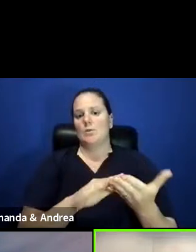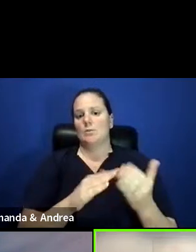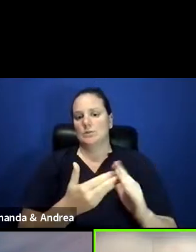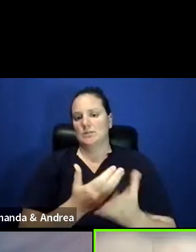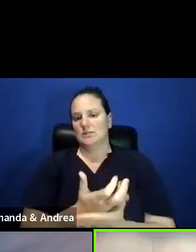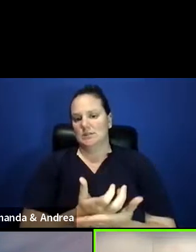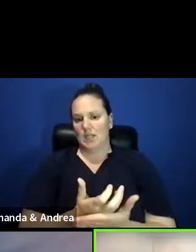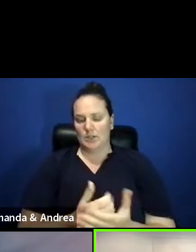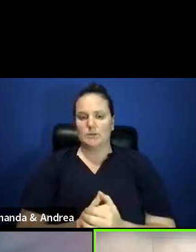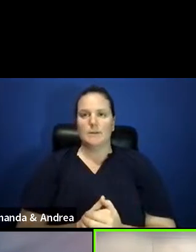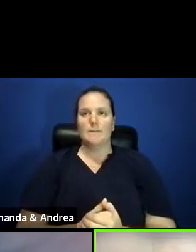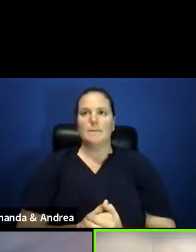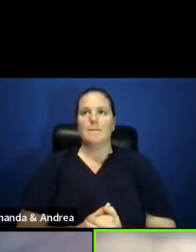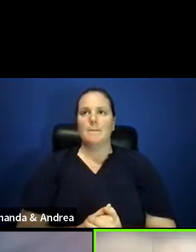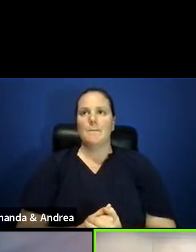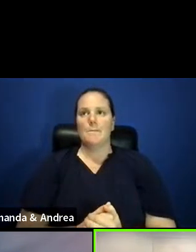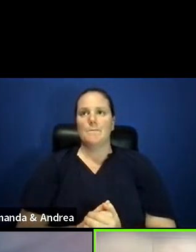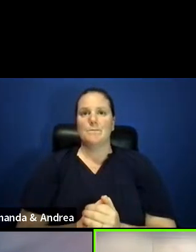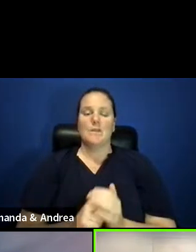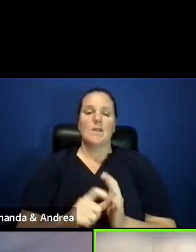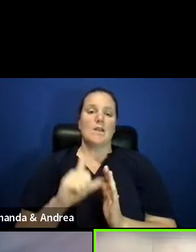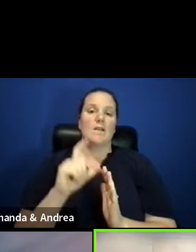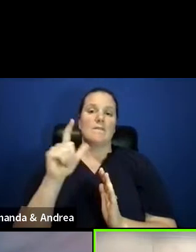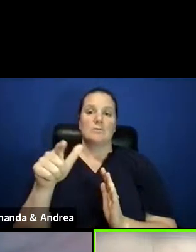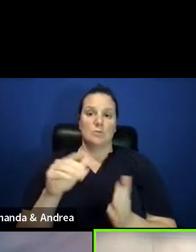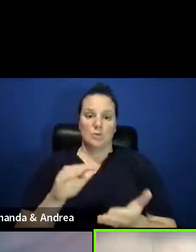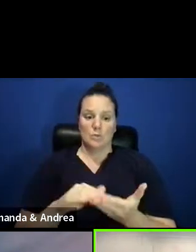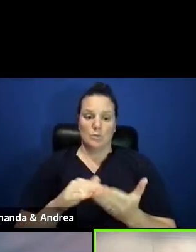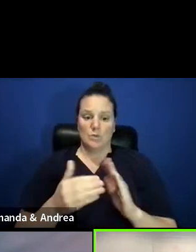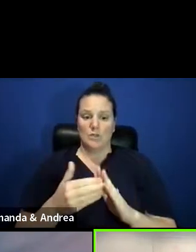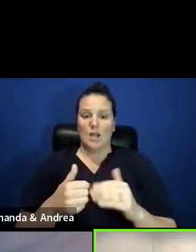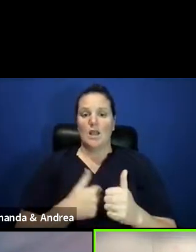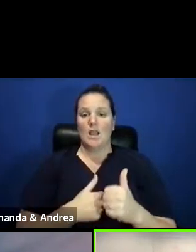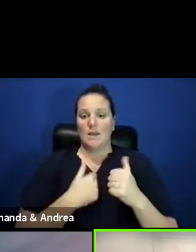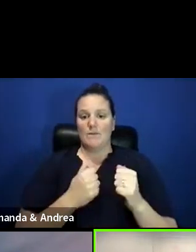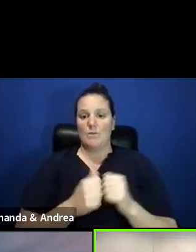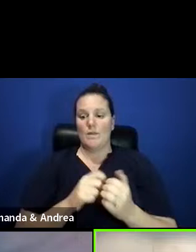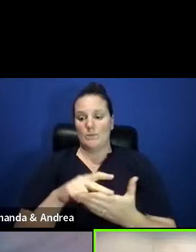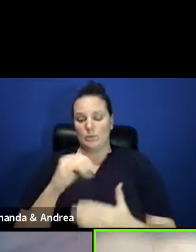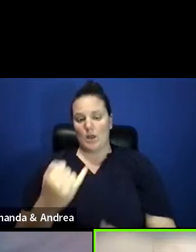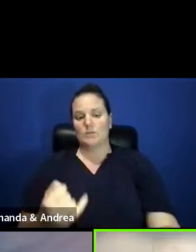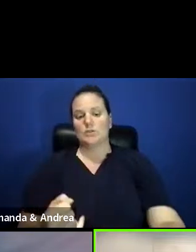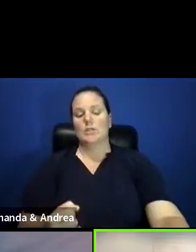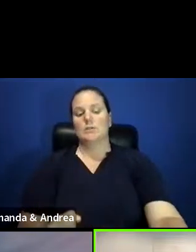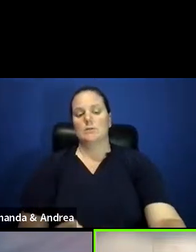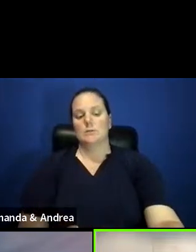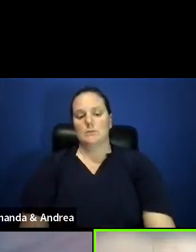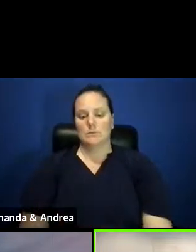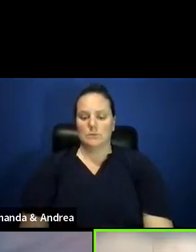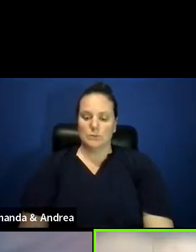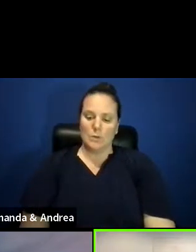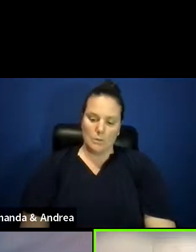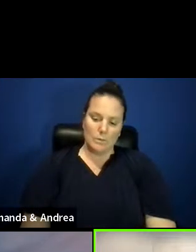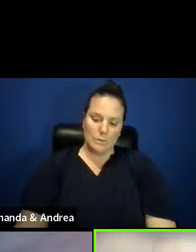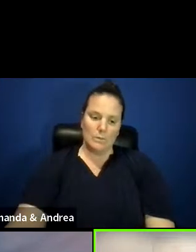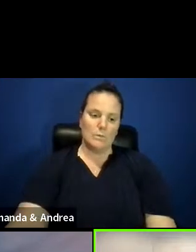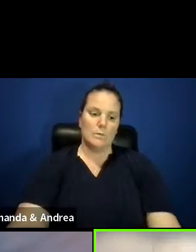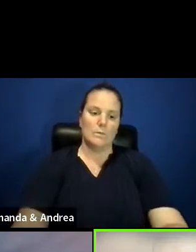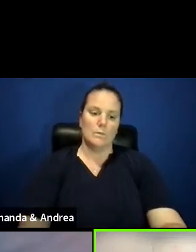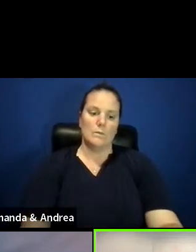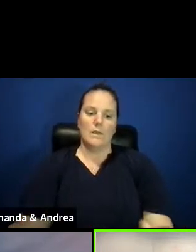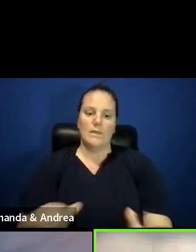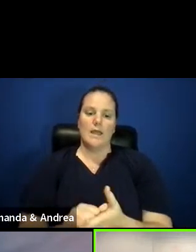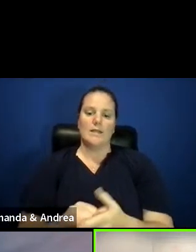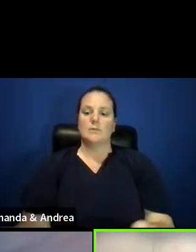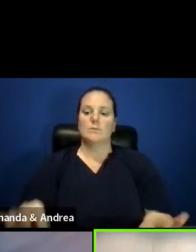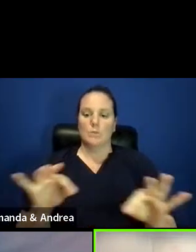Because eventually this the community that lives with the project. So it is tremendously important and